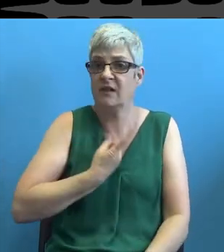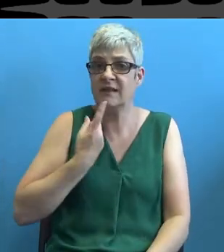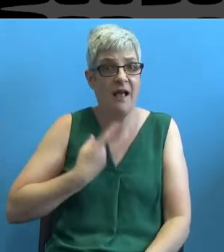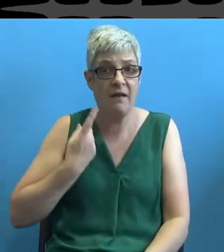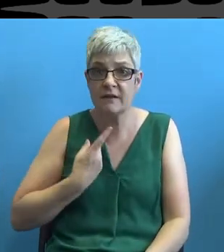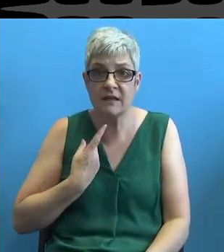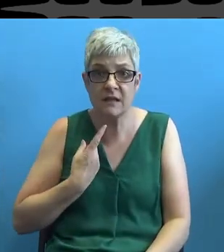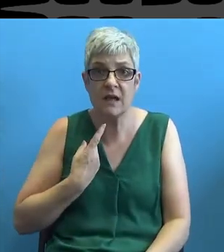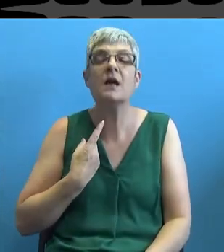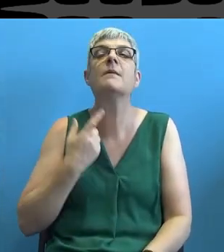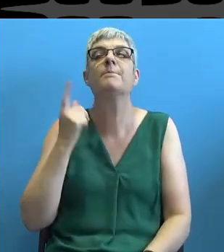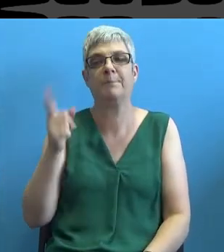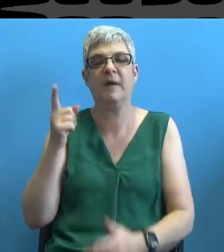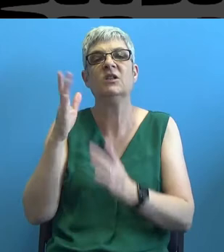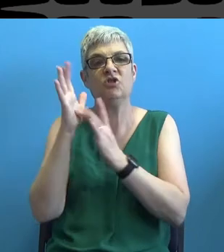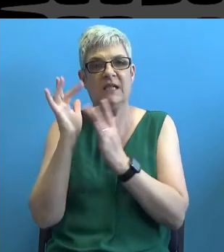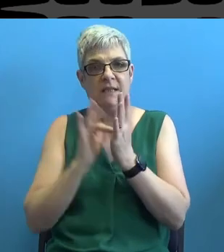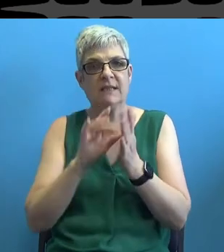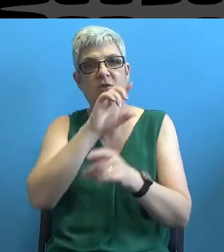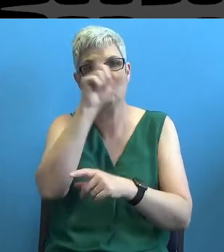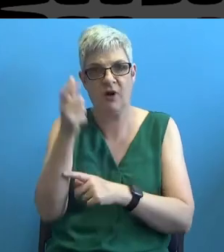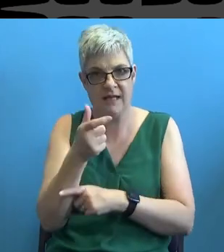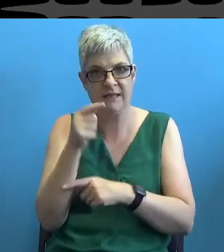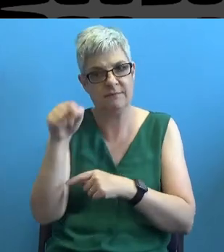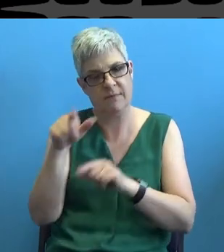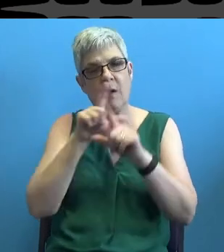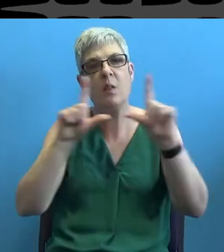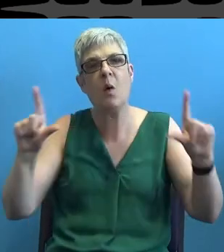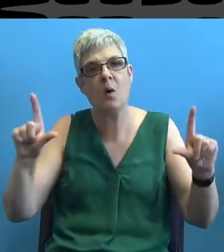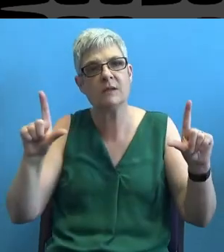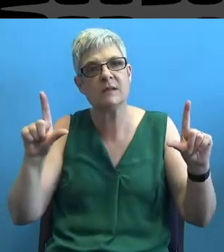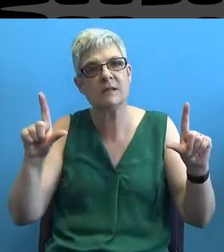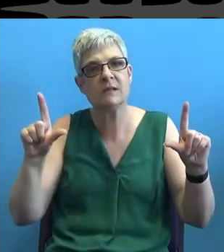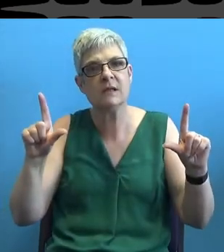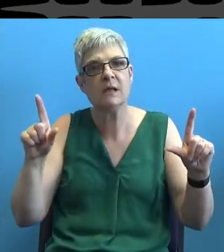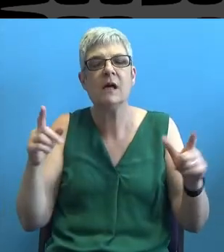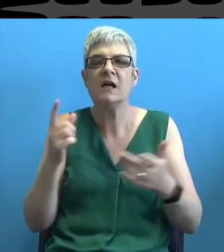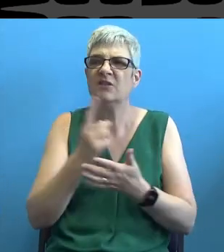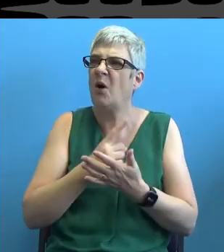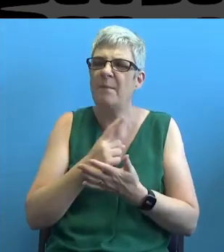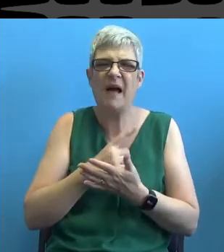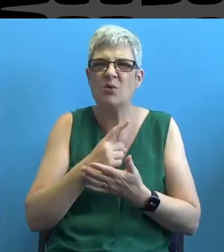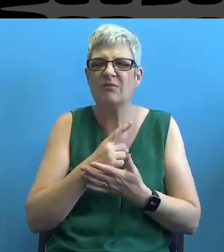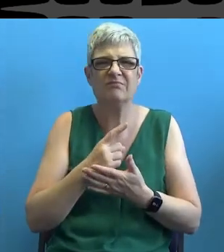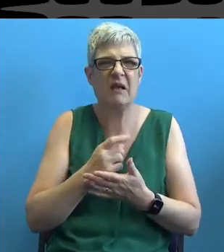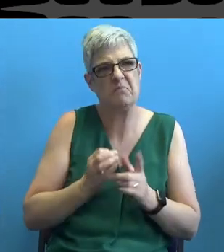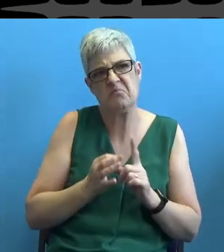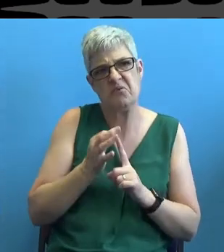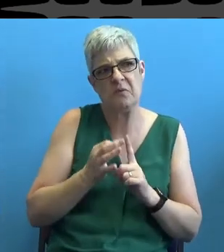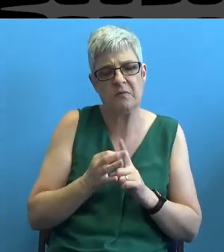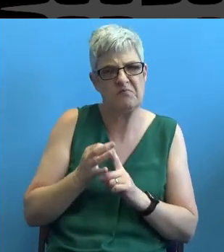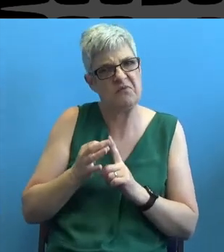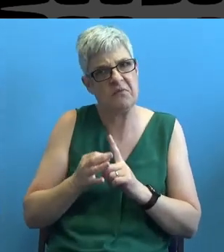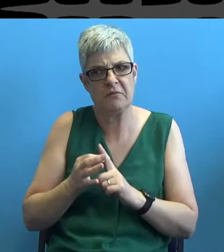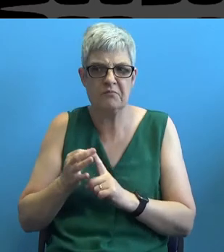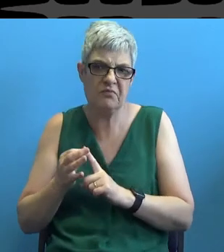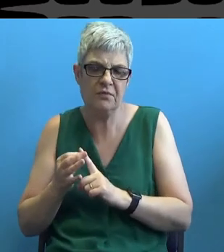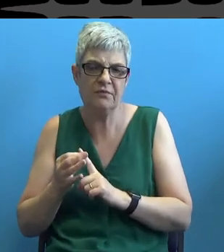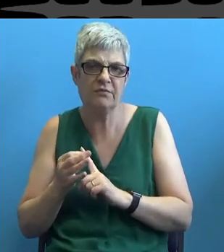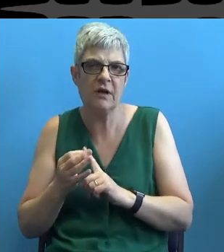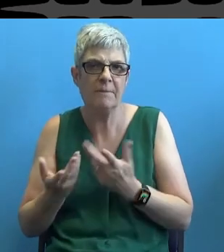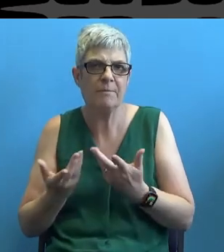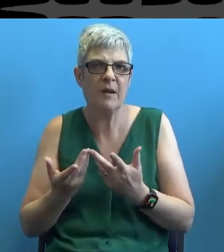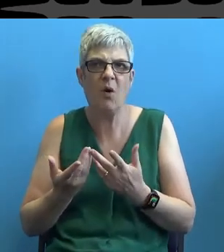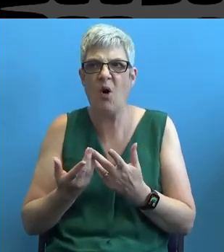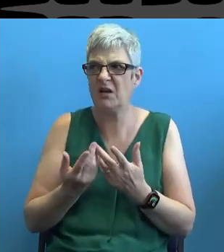Christ is Lord. It's not about making a wee bit of improvement here or there or bringing some relief or some insight, but